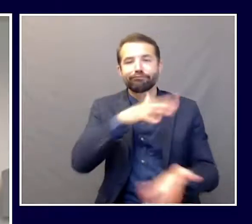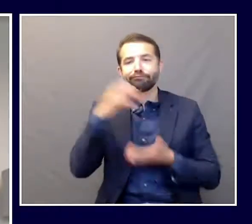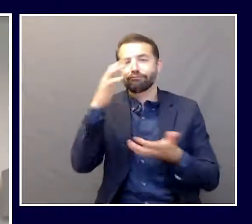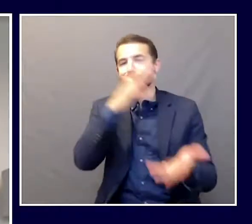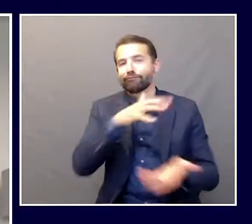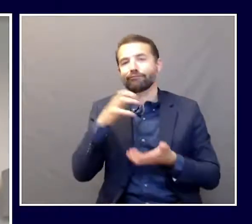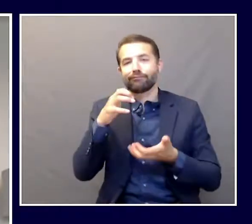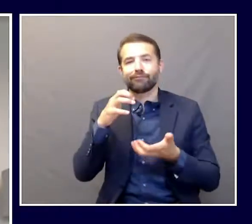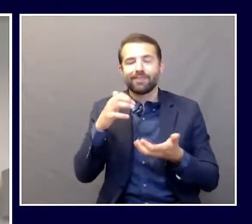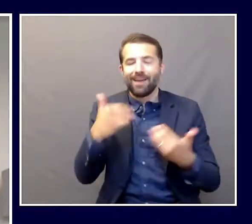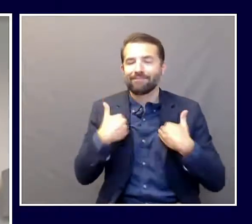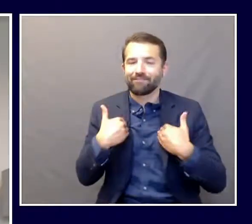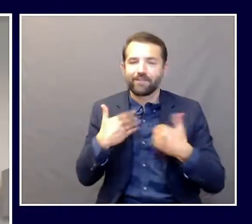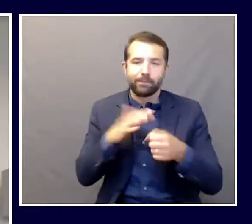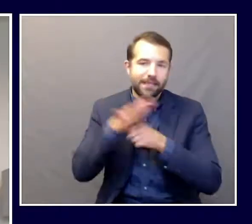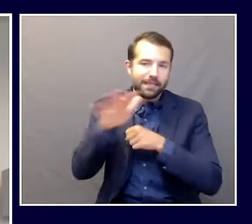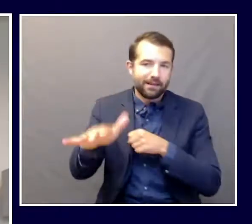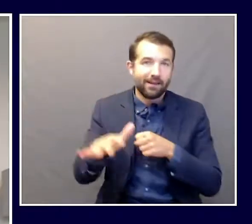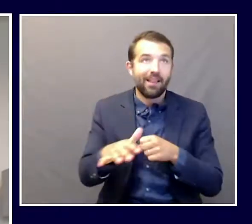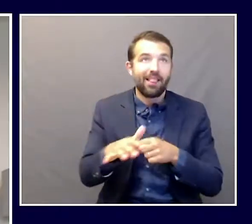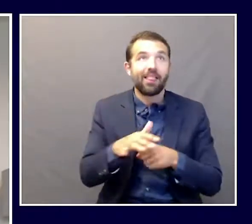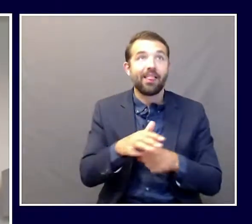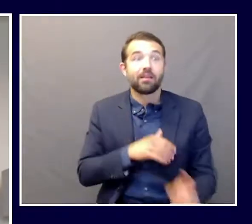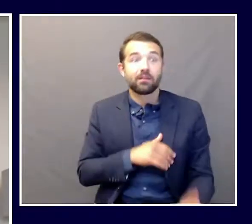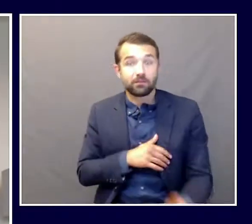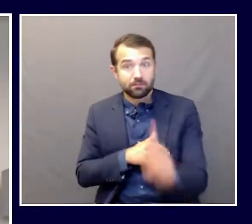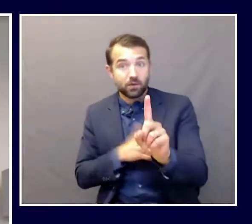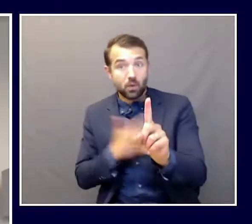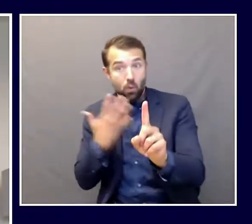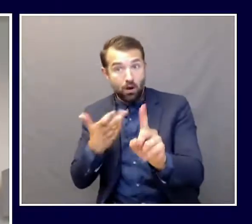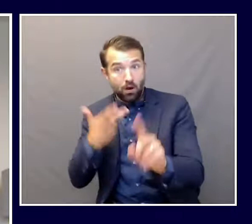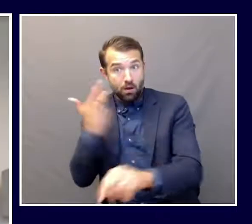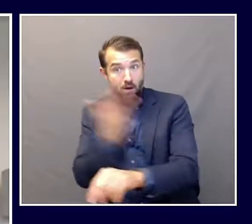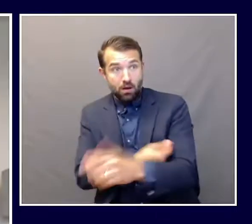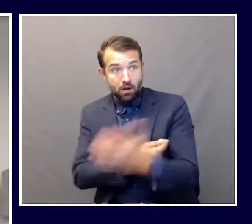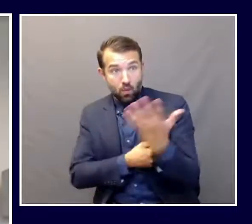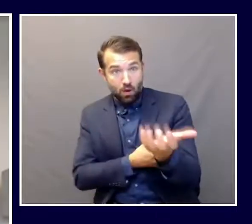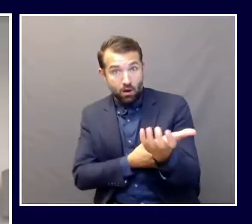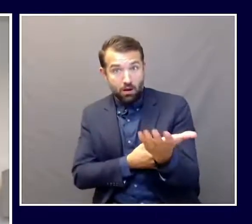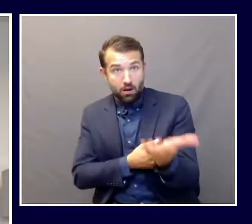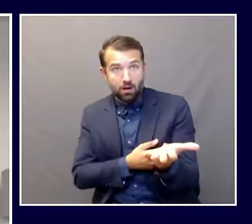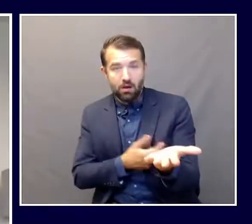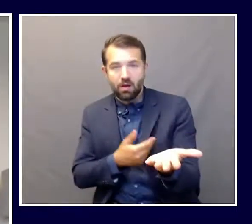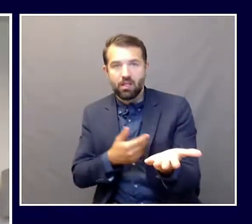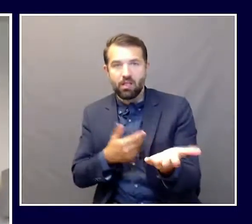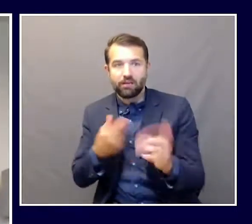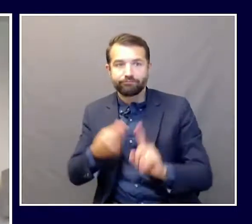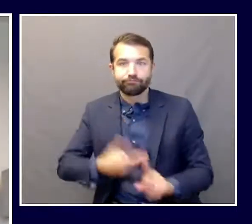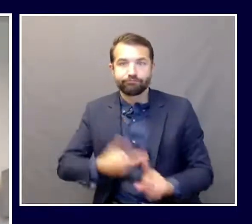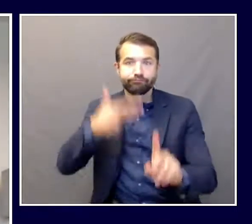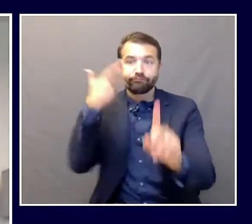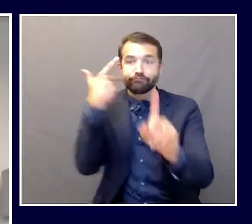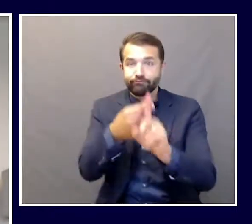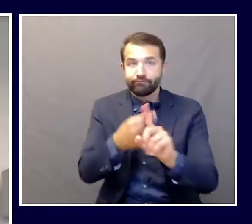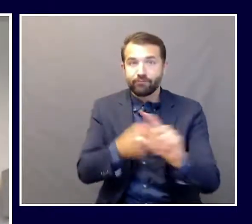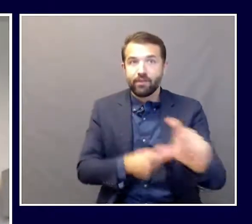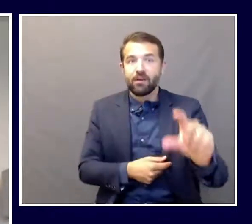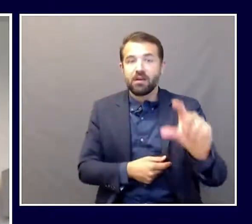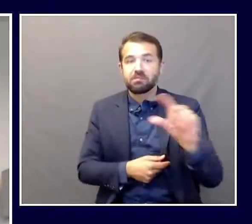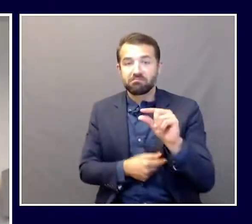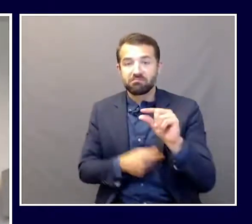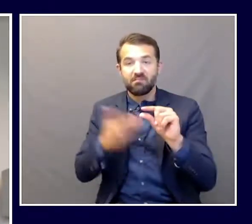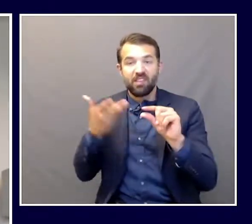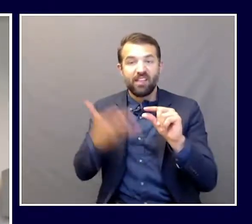that 1 or 2 doses in a vial, maybe even more, might go unused. Here in Maine, we changed